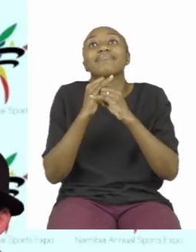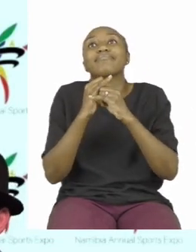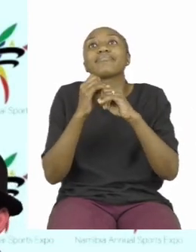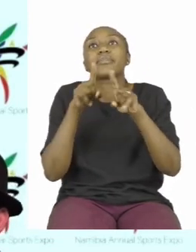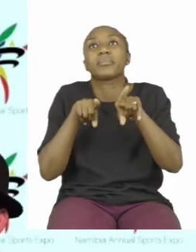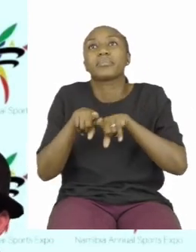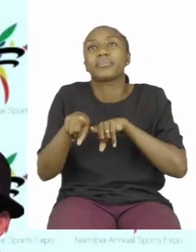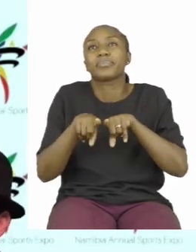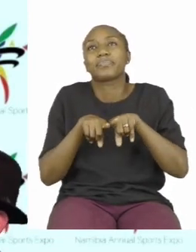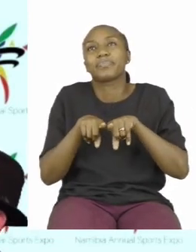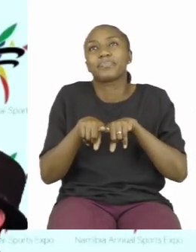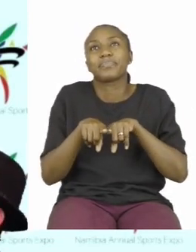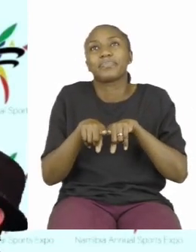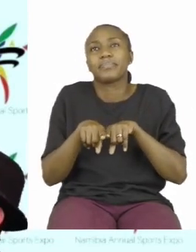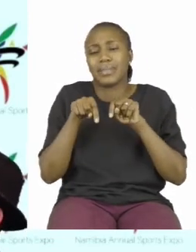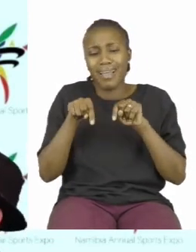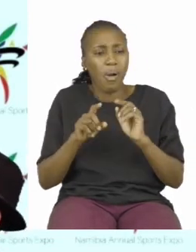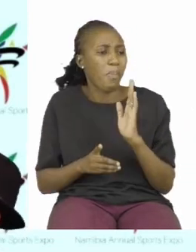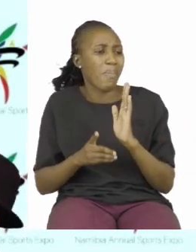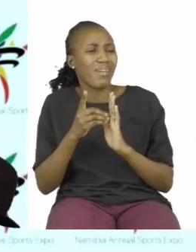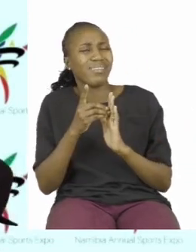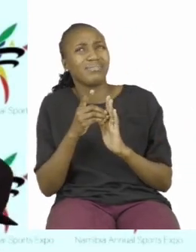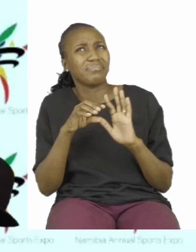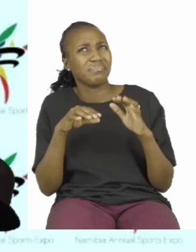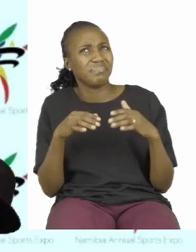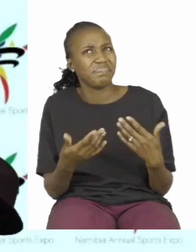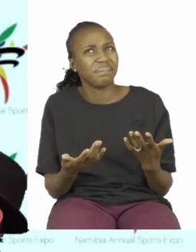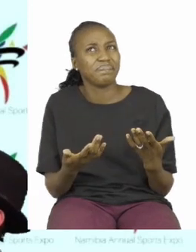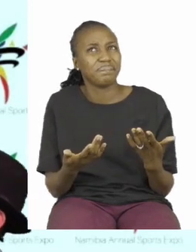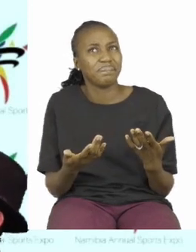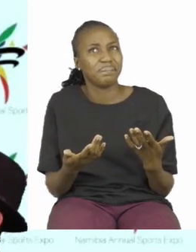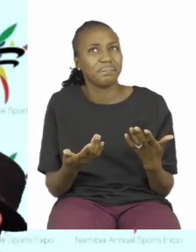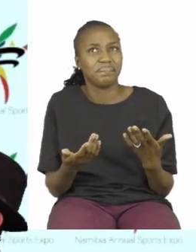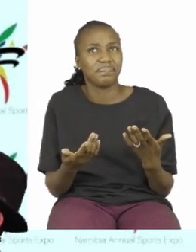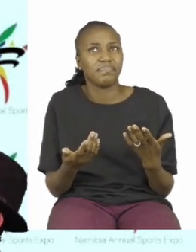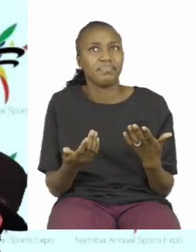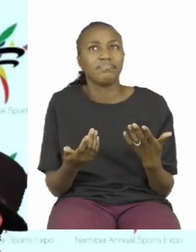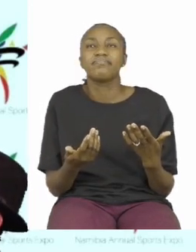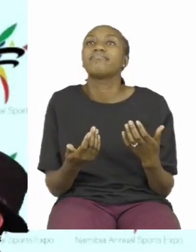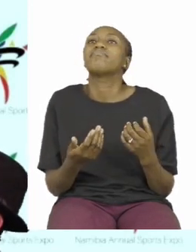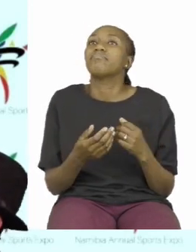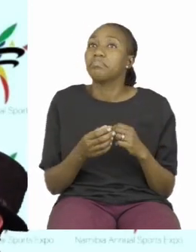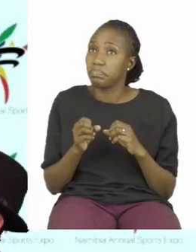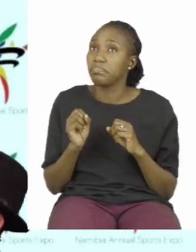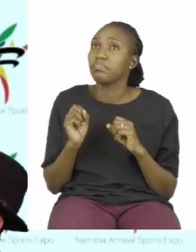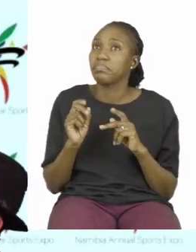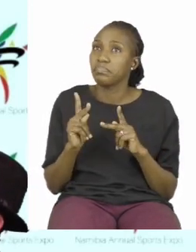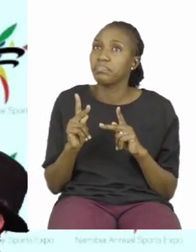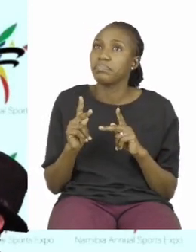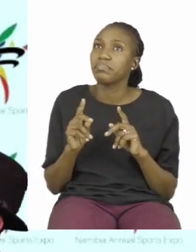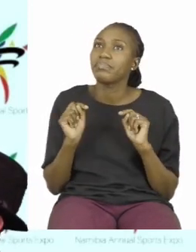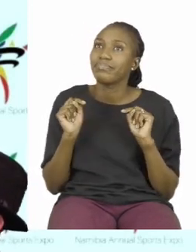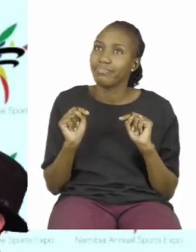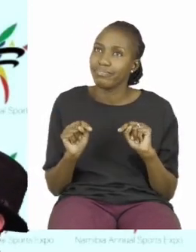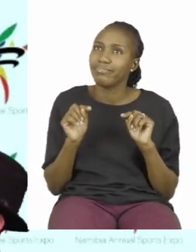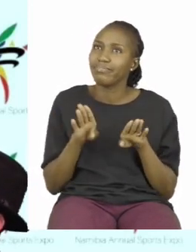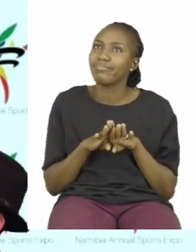of development of the sport, how's things going? So what we are currently doing is,